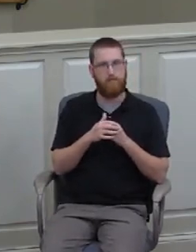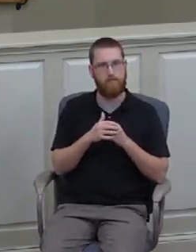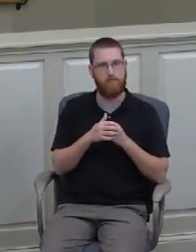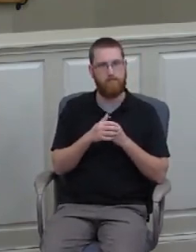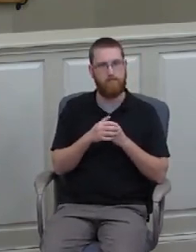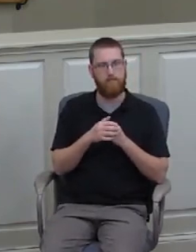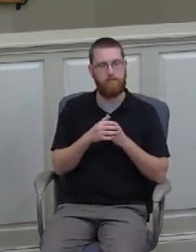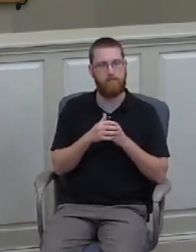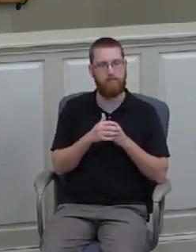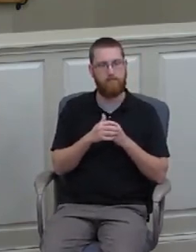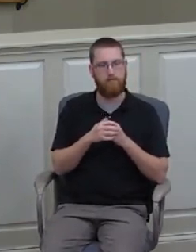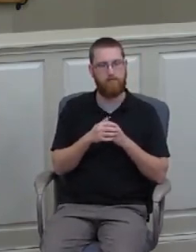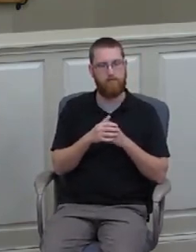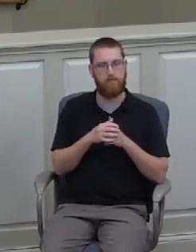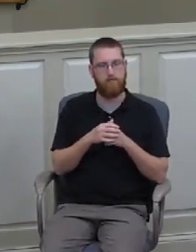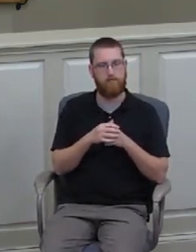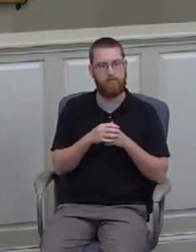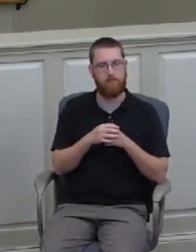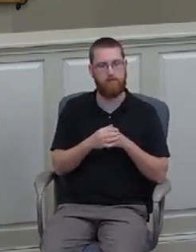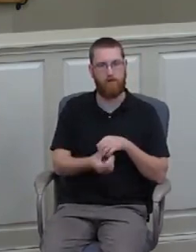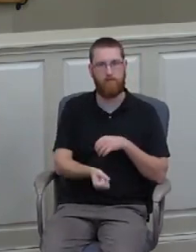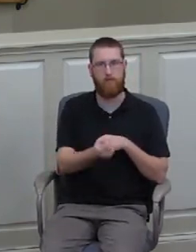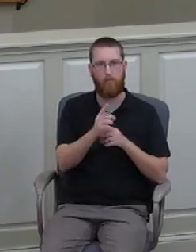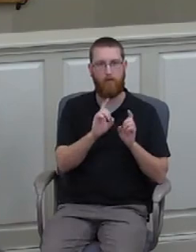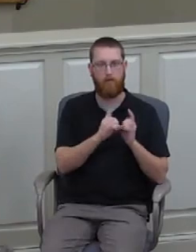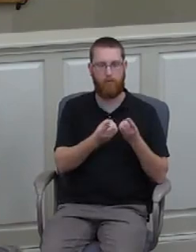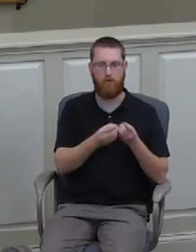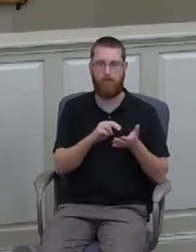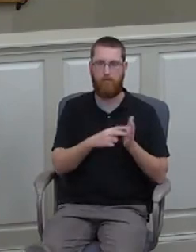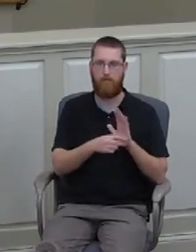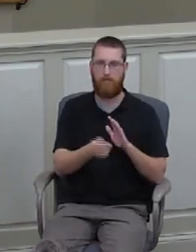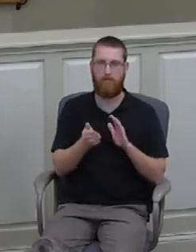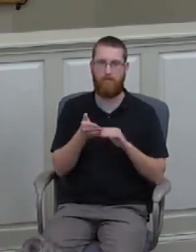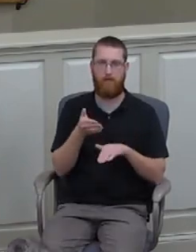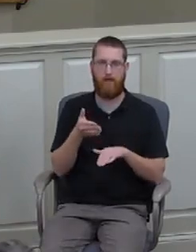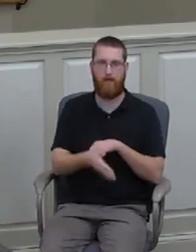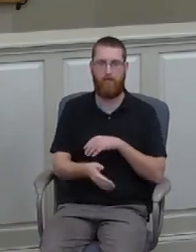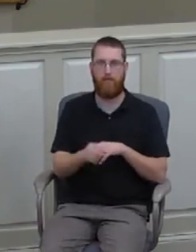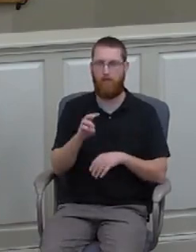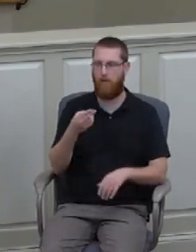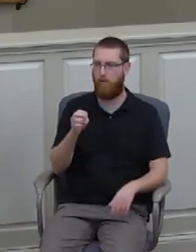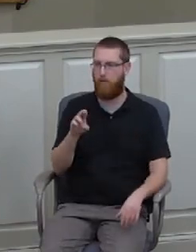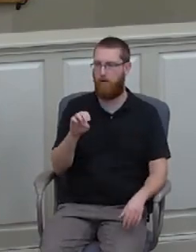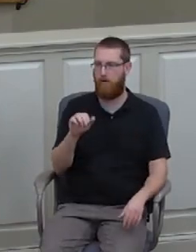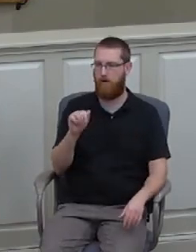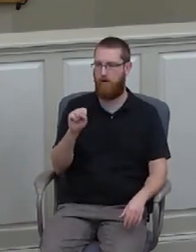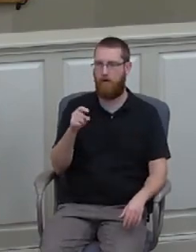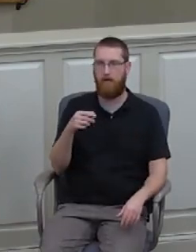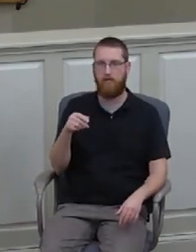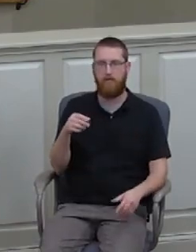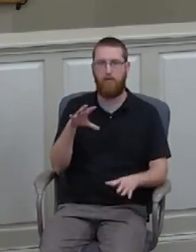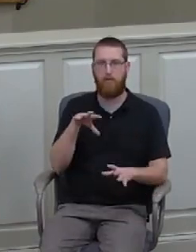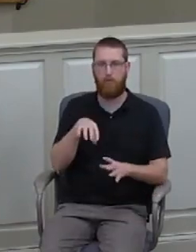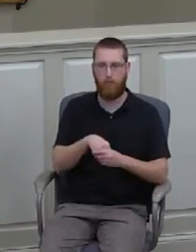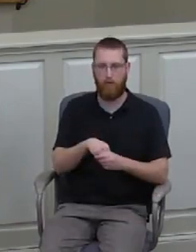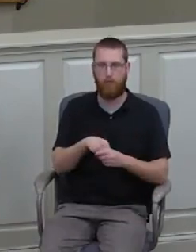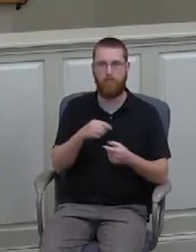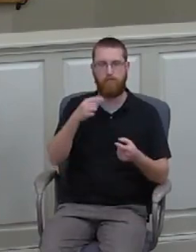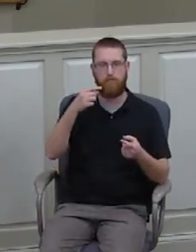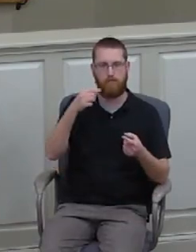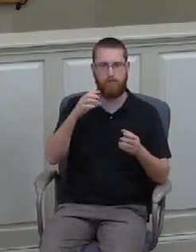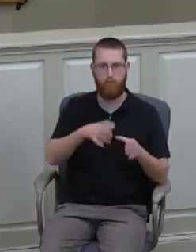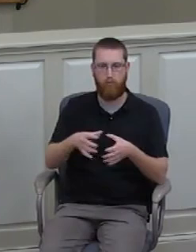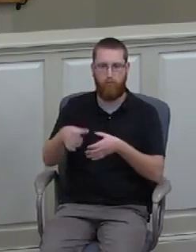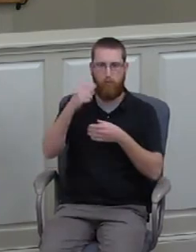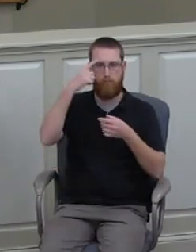Okay. So it's a single department. So right after it is the next one down. Whereas the parties agree that there must be